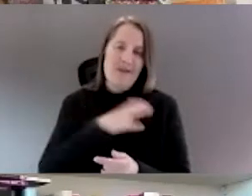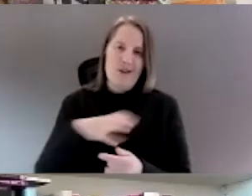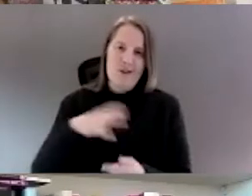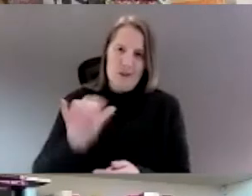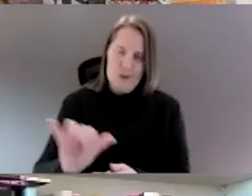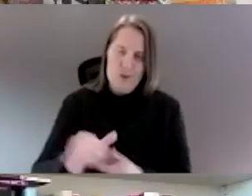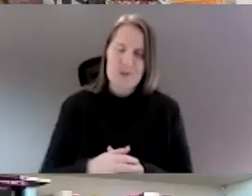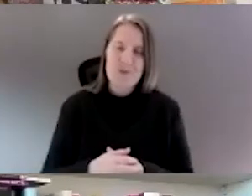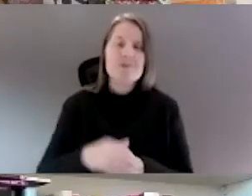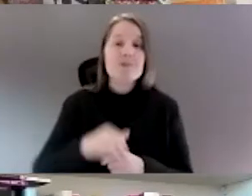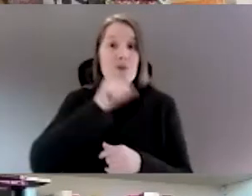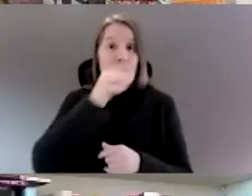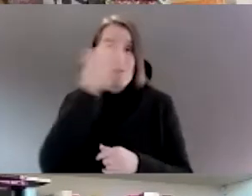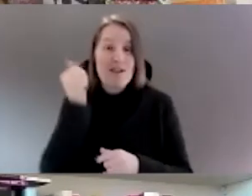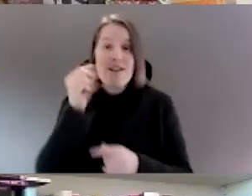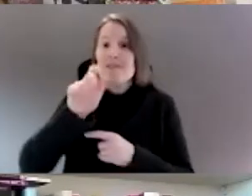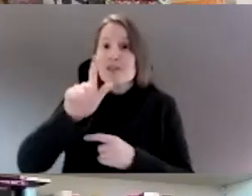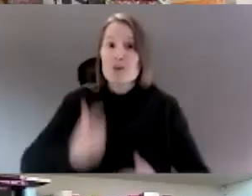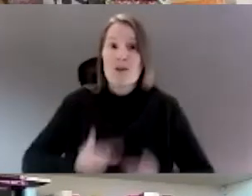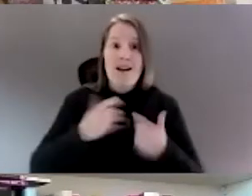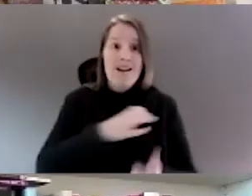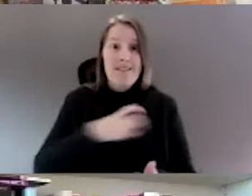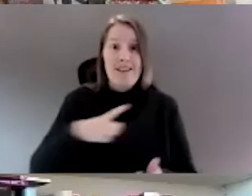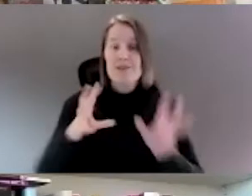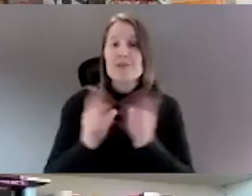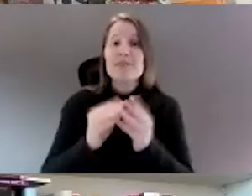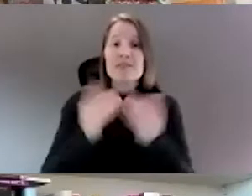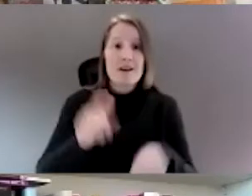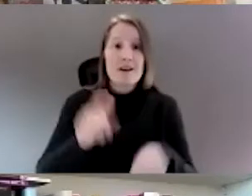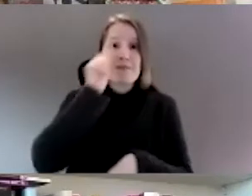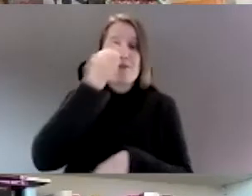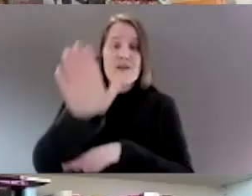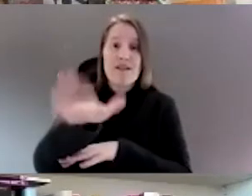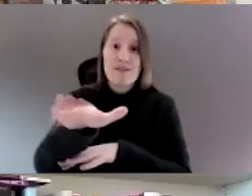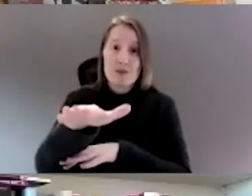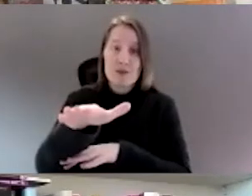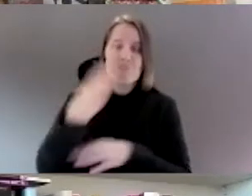live council meetings will take place tomorrow afternoon to close out the conference.